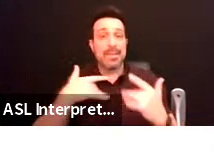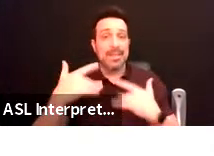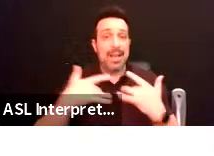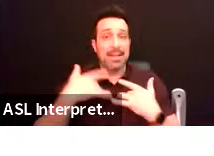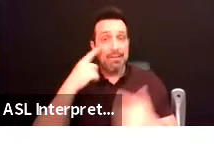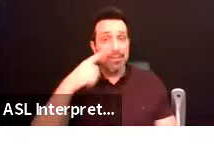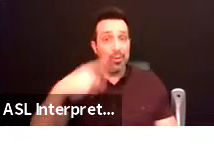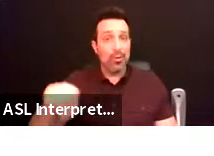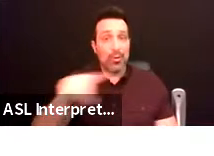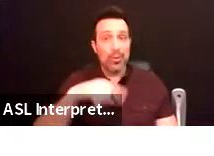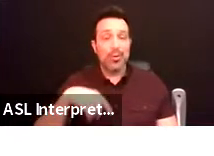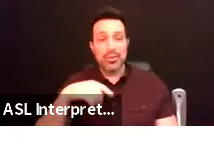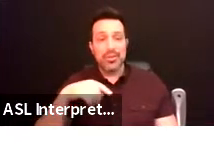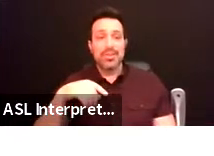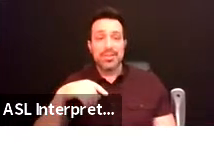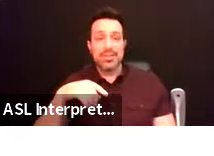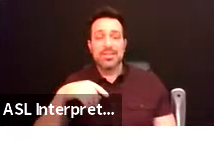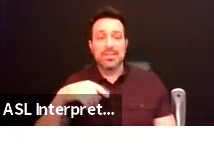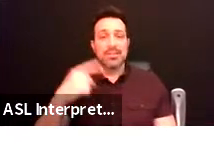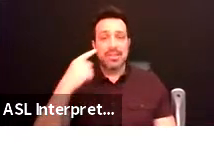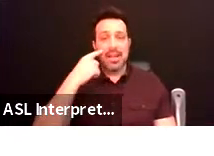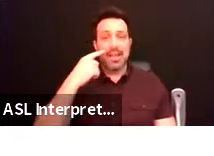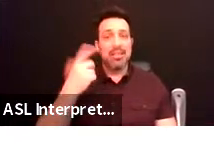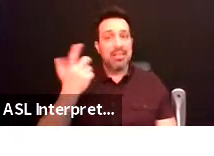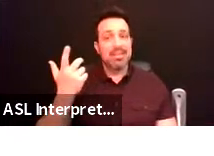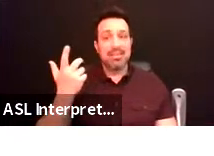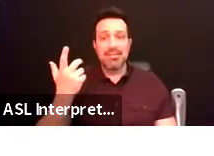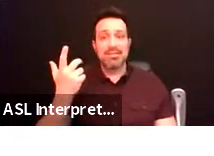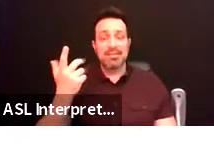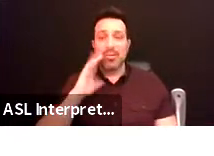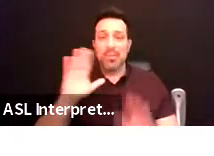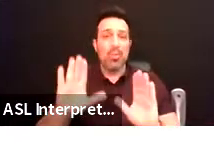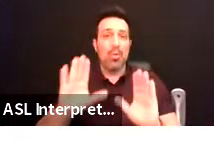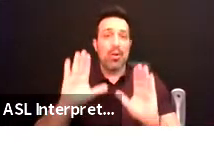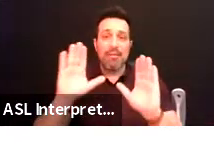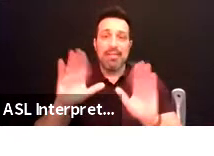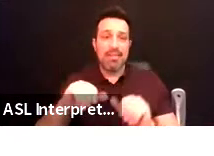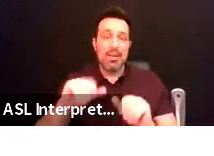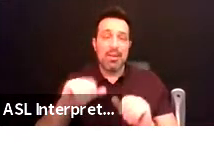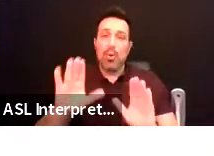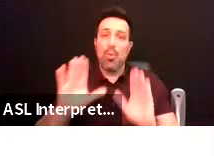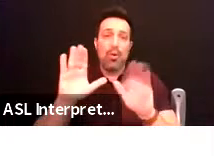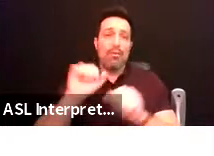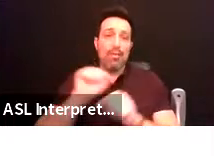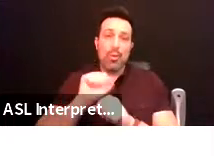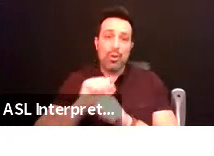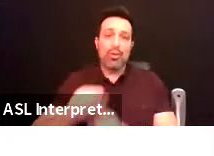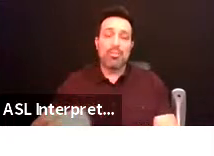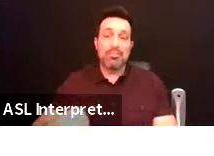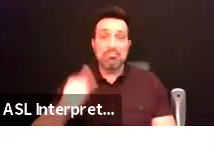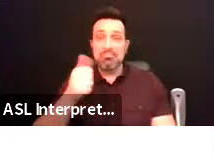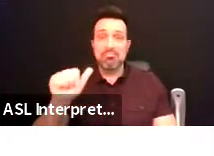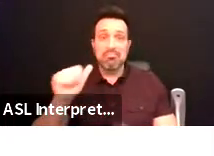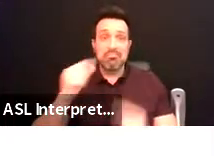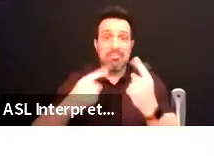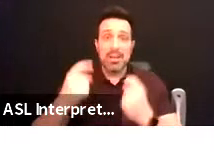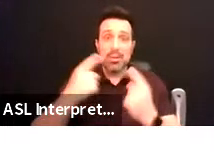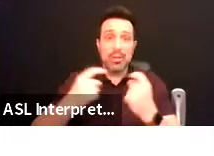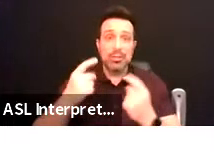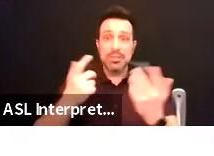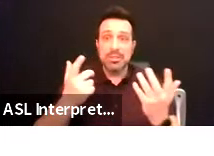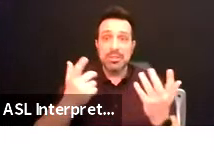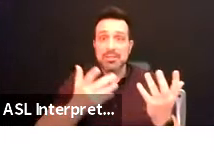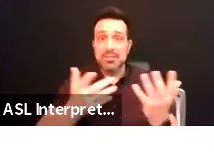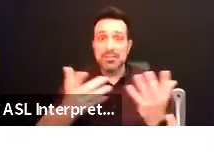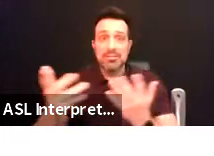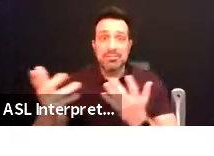for you. And I think it's going to be really wonderful, wonderful work. Are there any questions that anyone